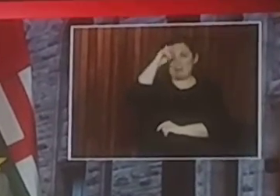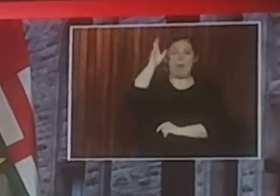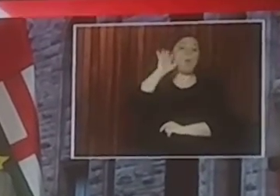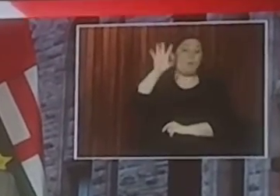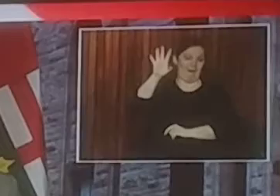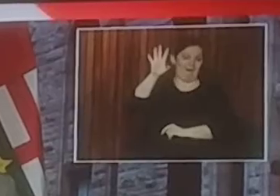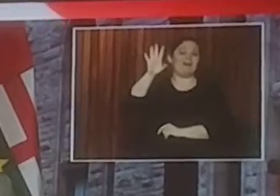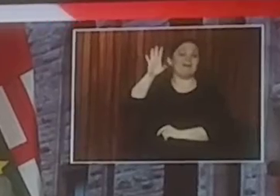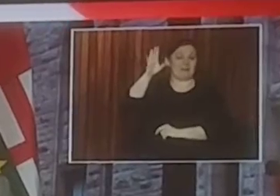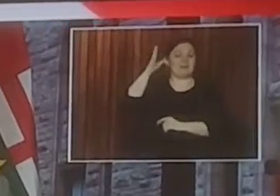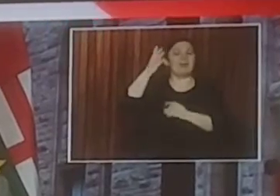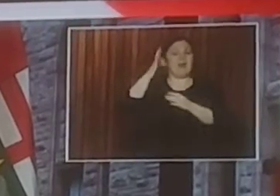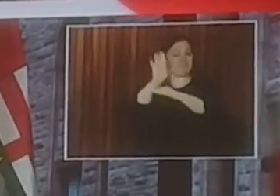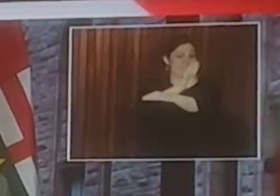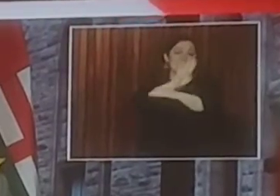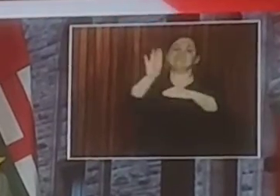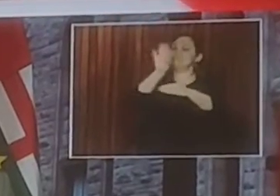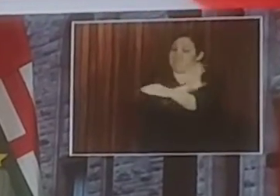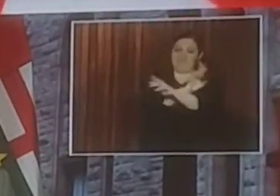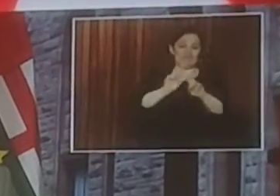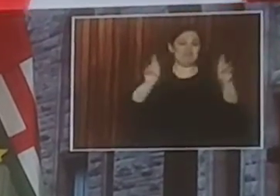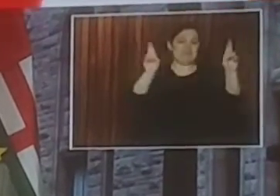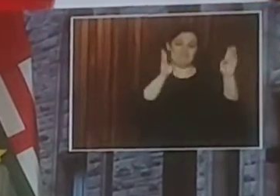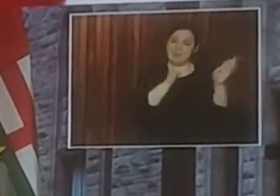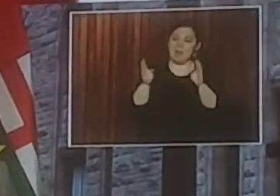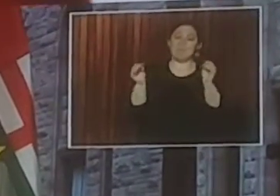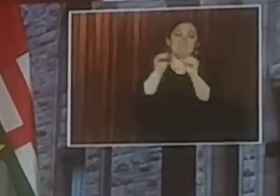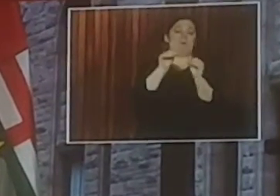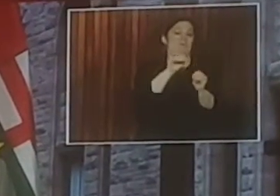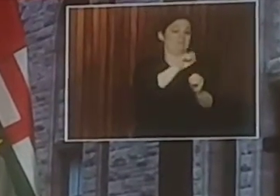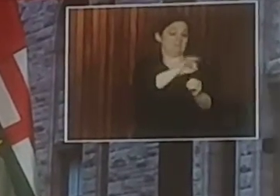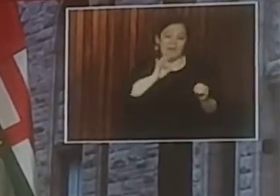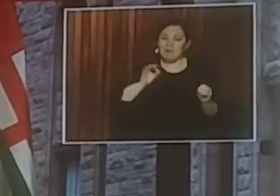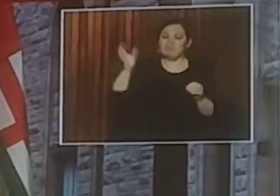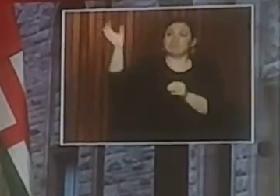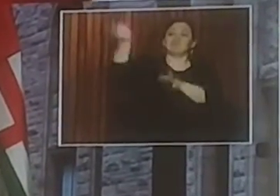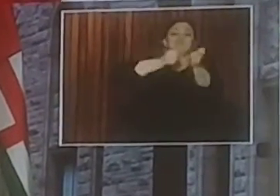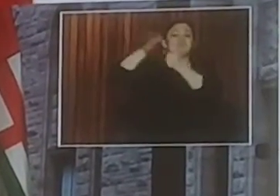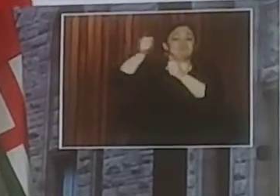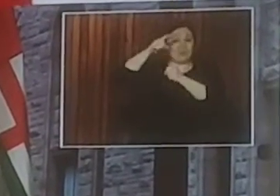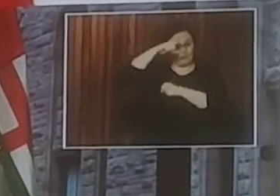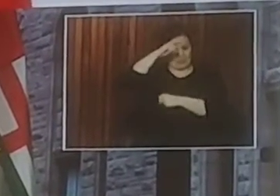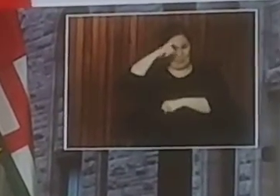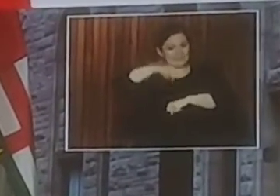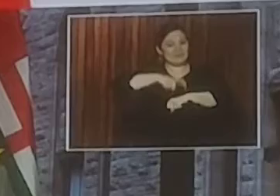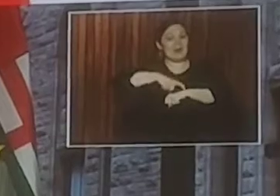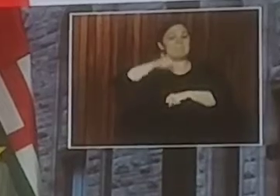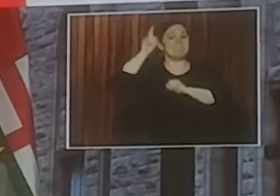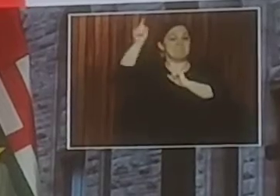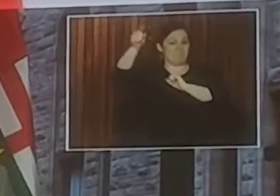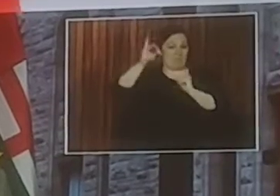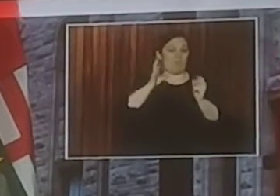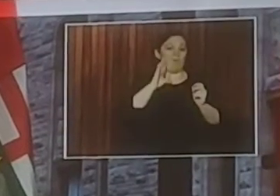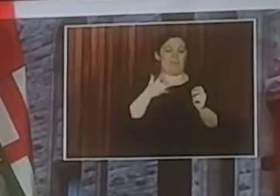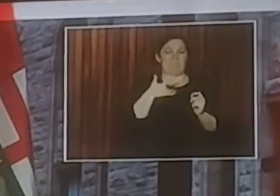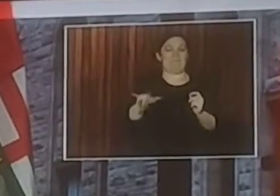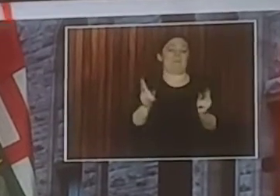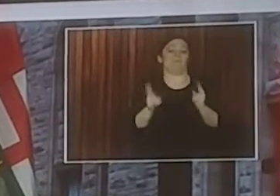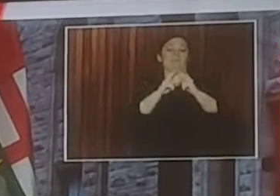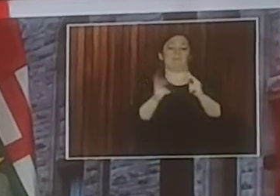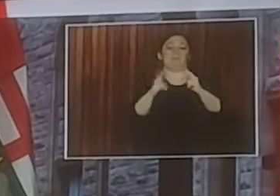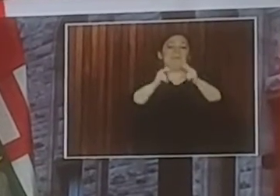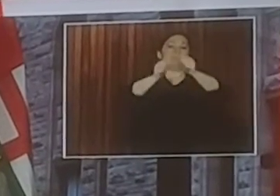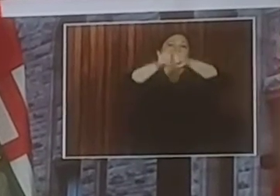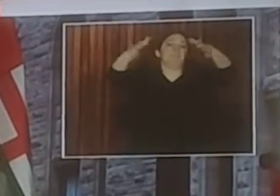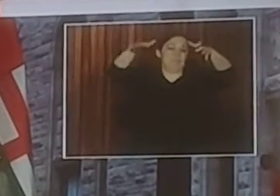people for the usual summer, doubling, tripling of the population. And that's not set up for that purpose. So by going up there, when